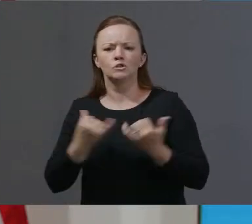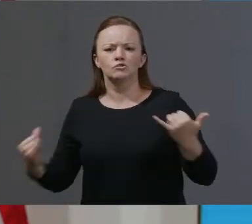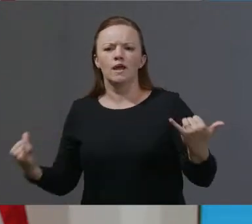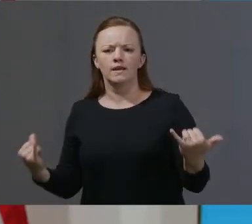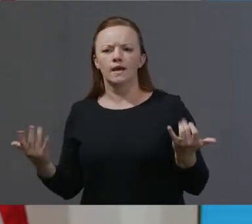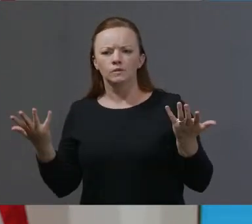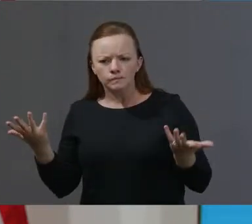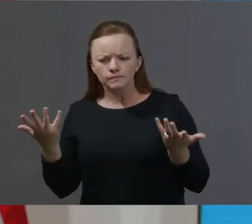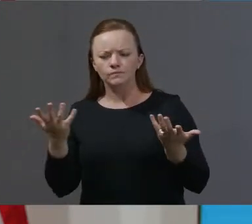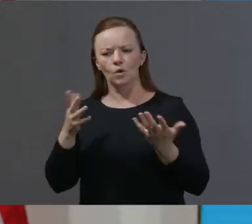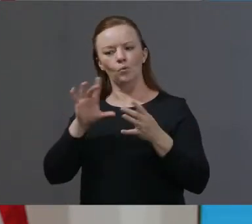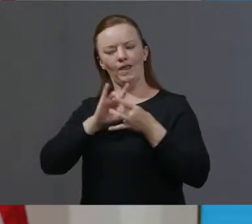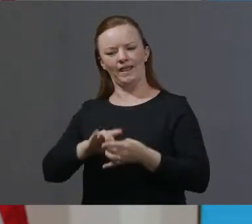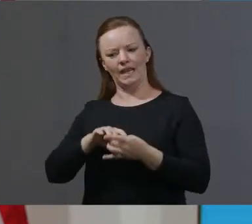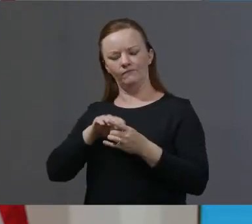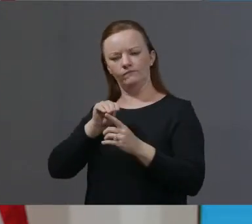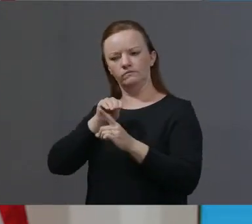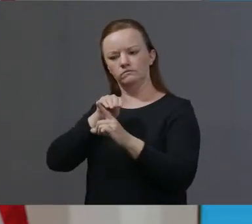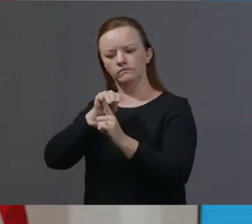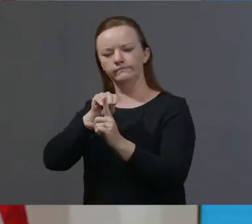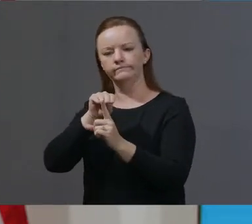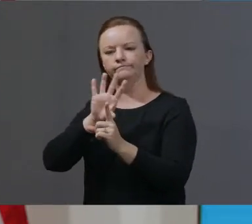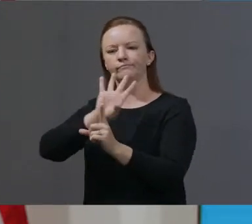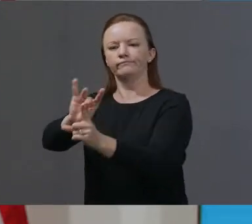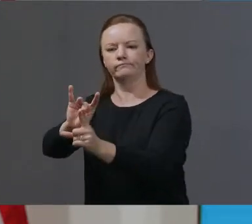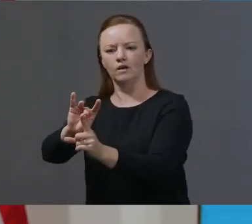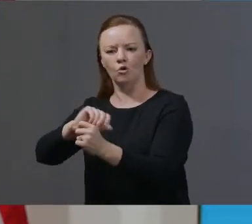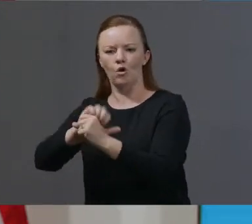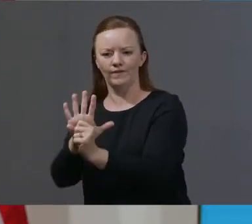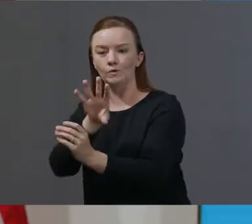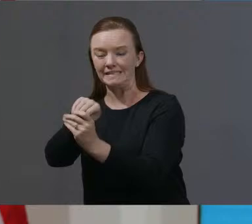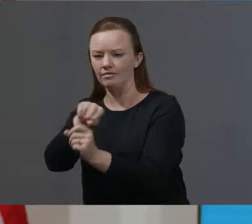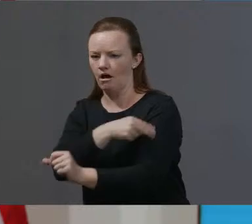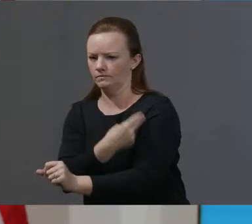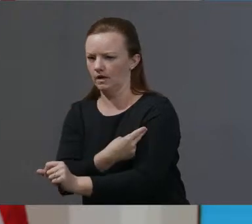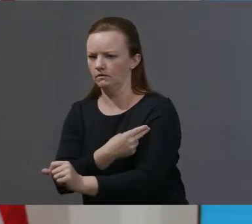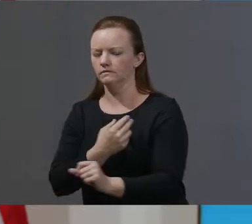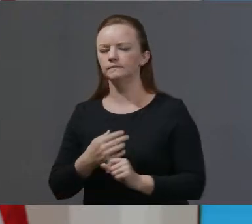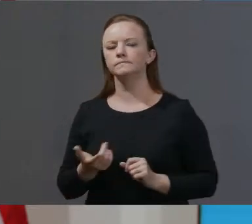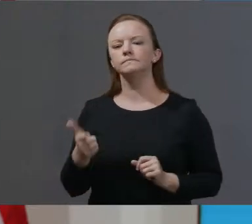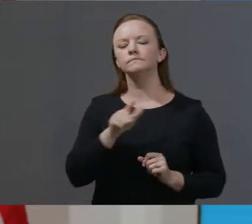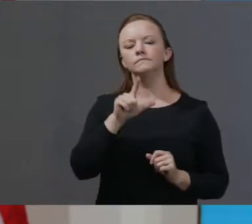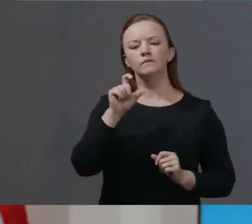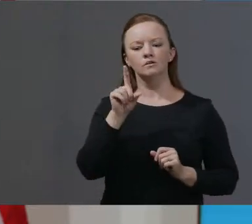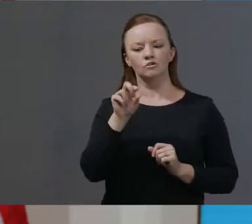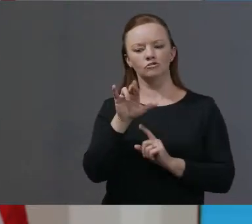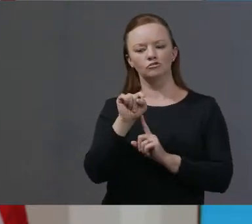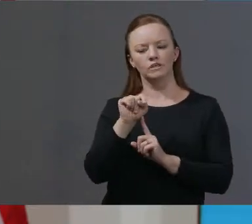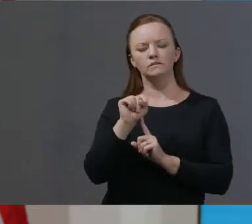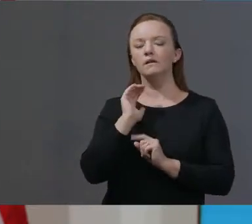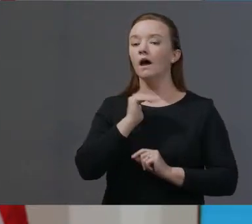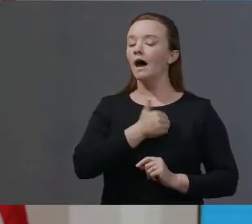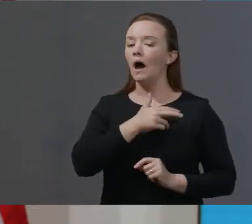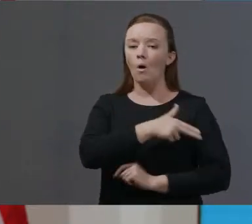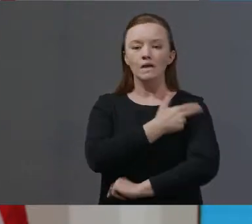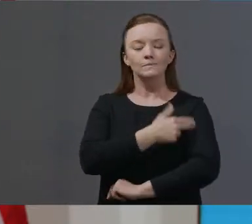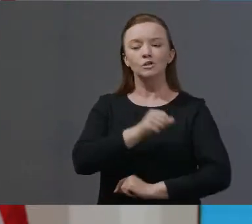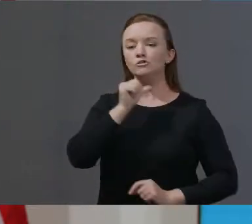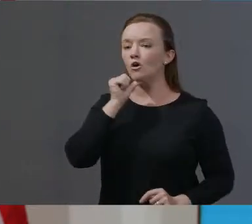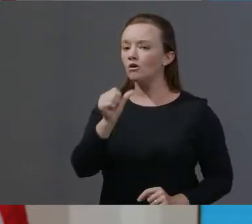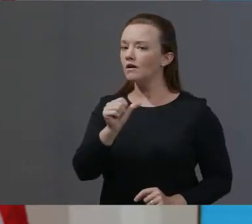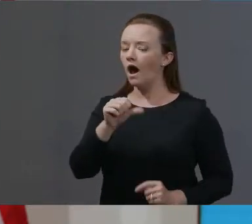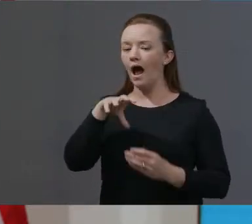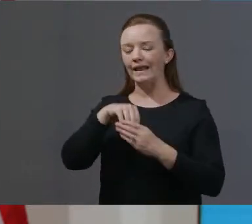inside of there for the risk? I think that our hospitals, they are not in a crisis standards of care mode. I think